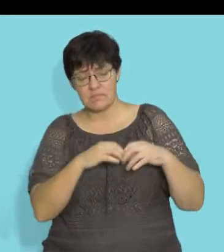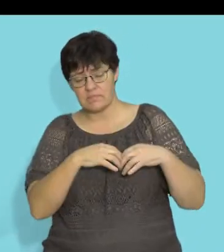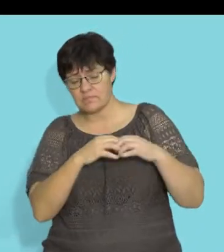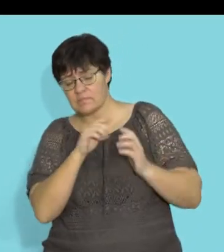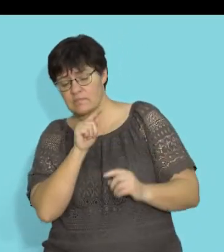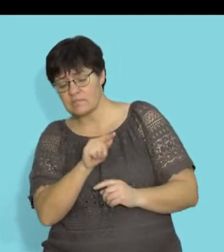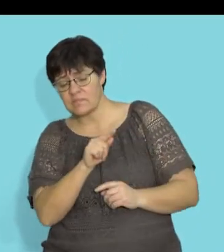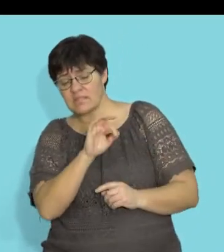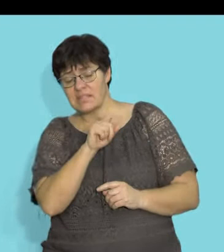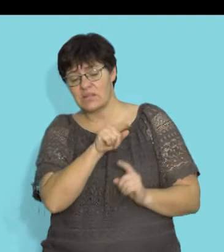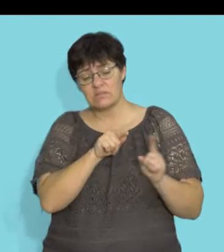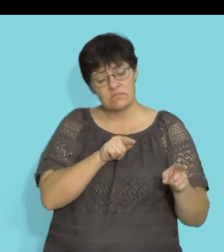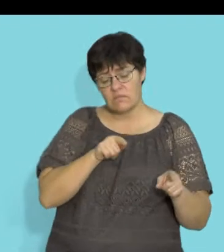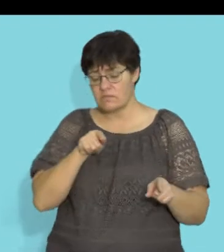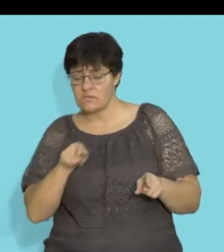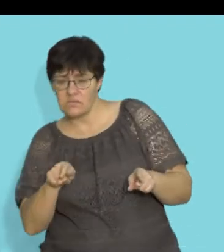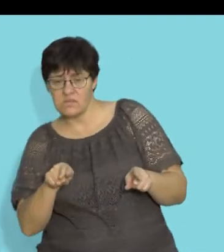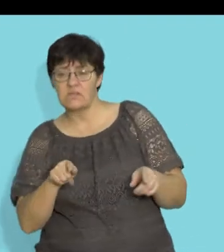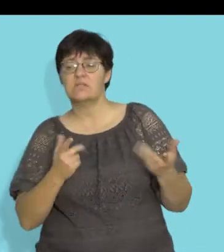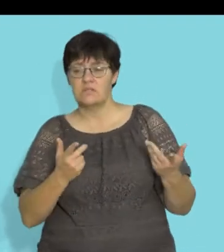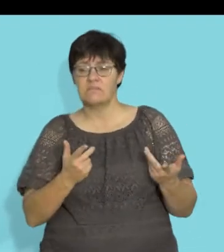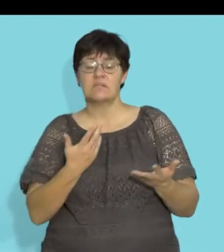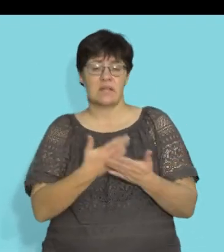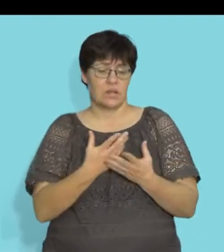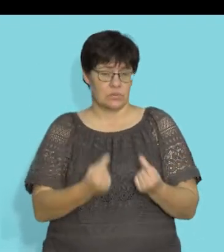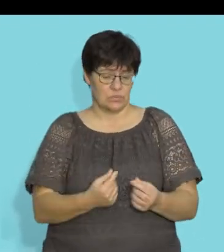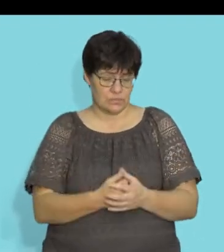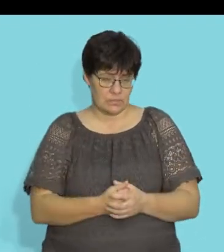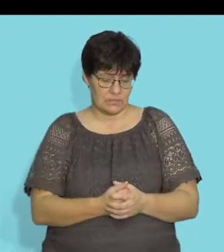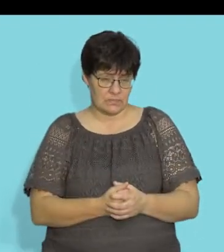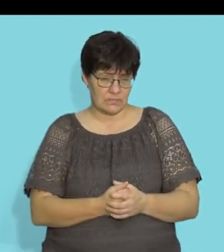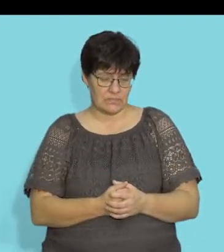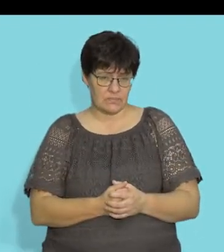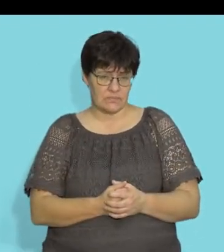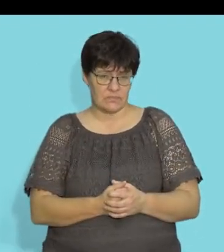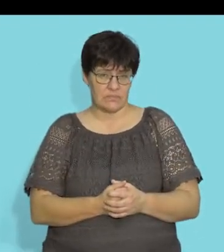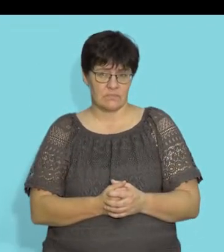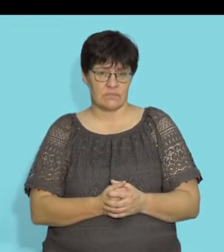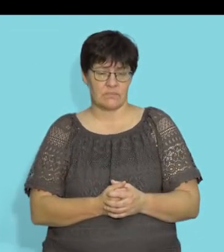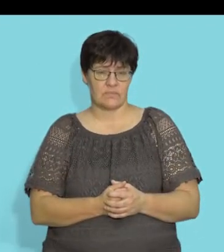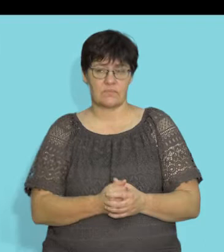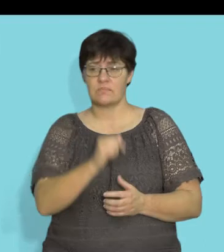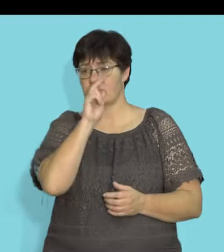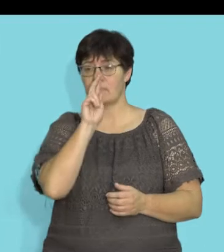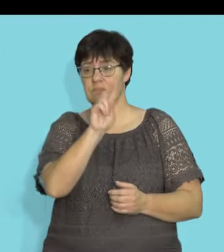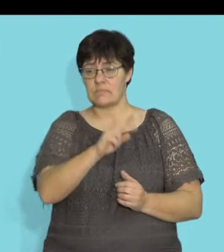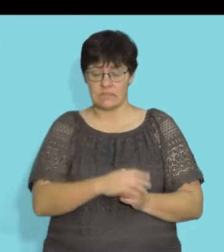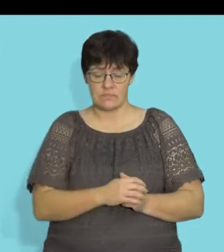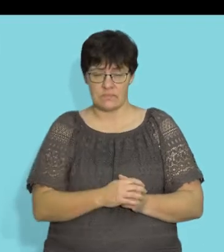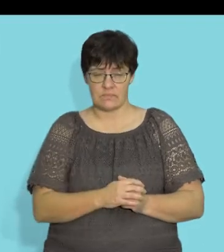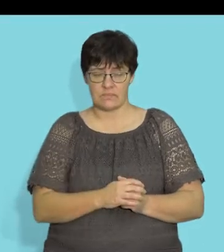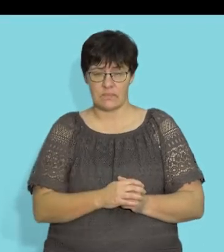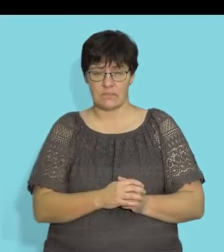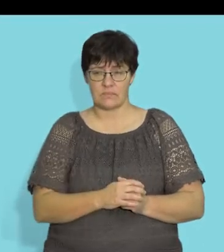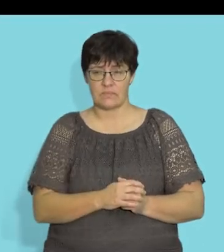I'm allowed to calculate a sum to infinity to. So let's have a look at